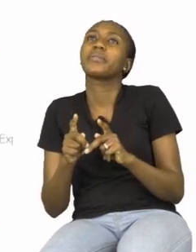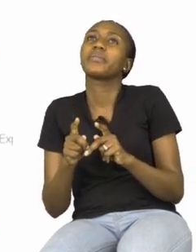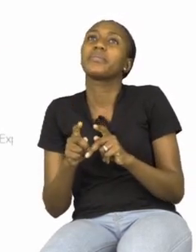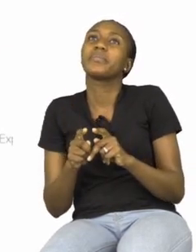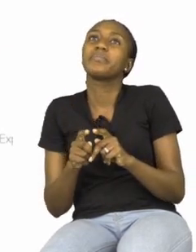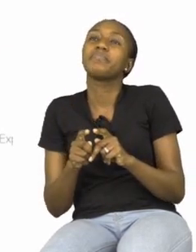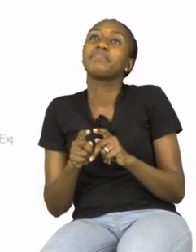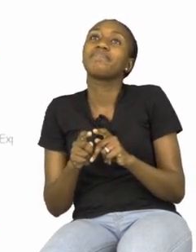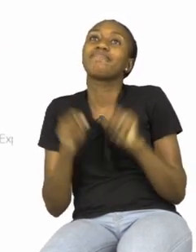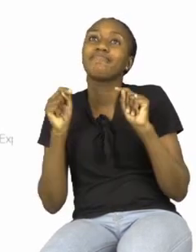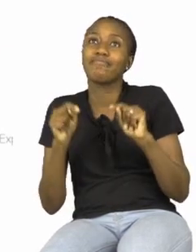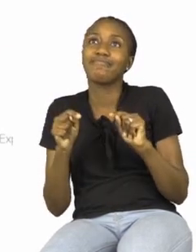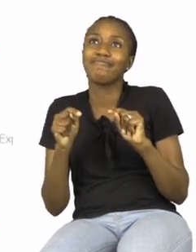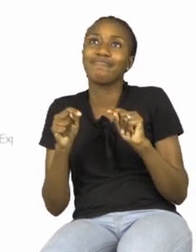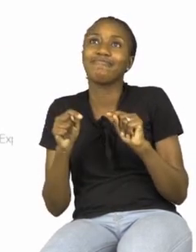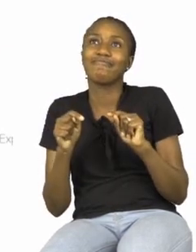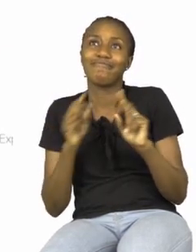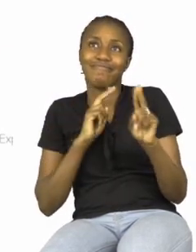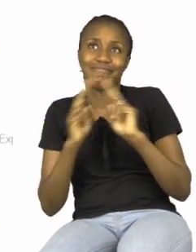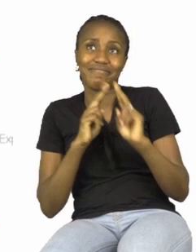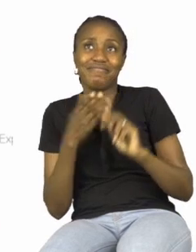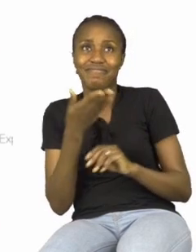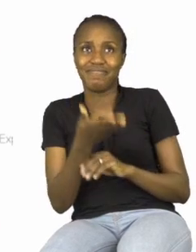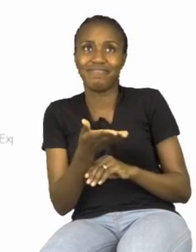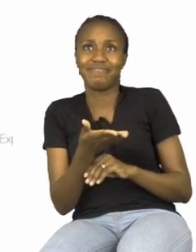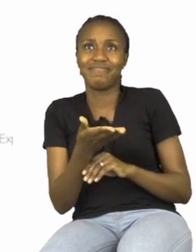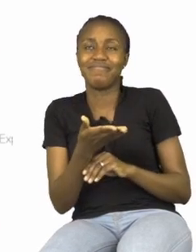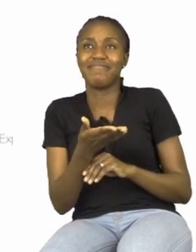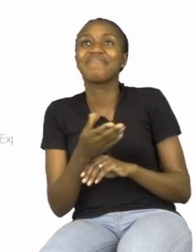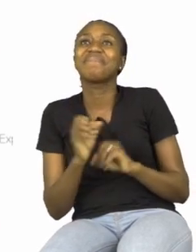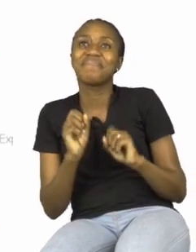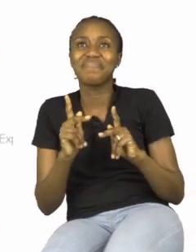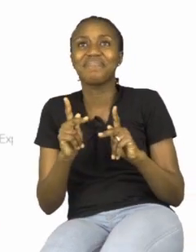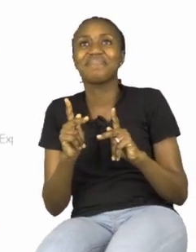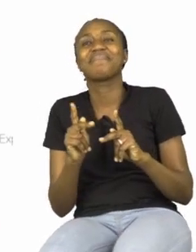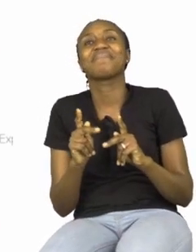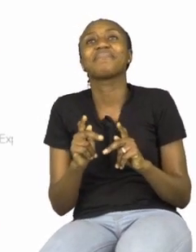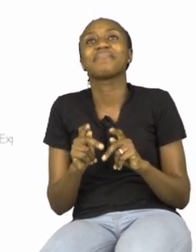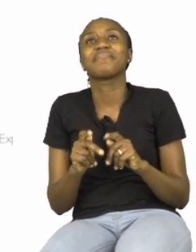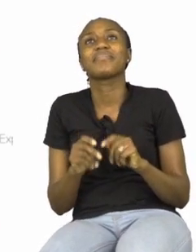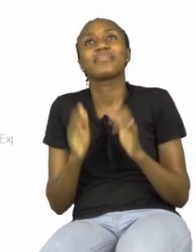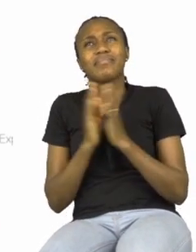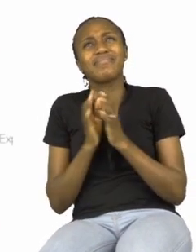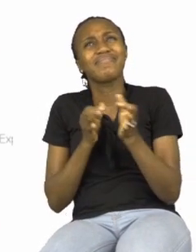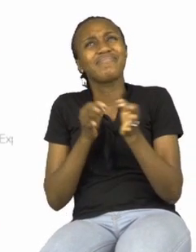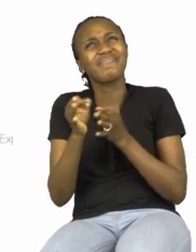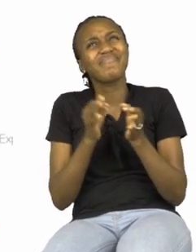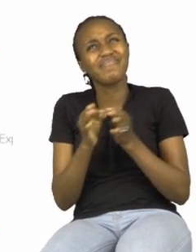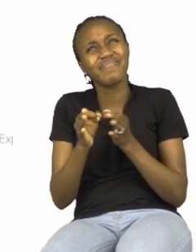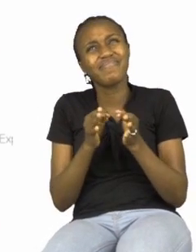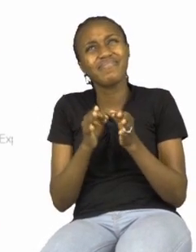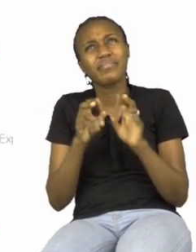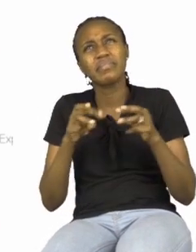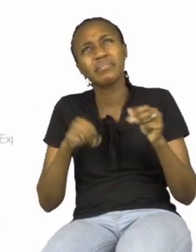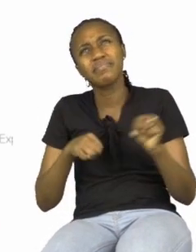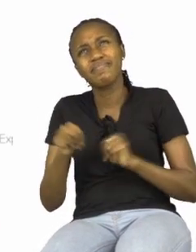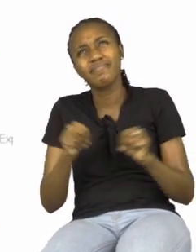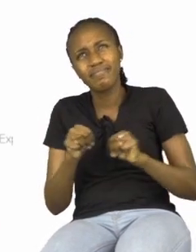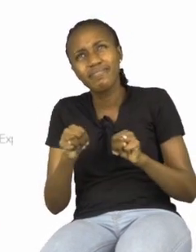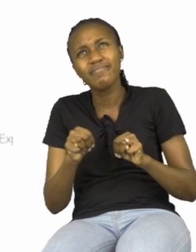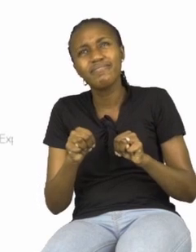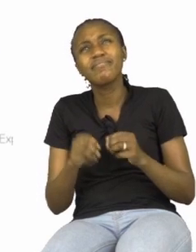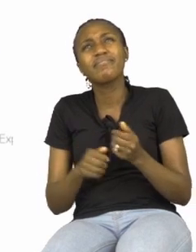it away. I'm going to take it away right now. Okay. Mr. Graig, could you just explain about management and who is